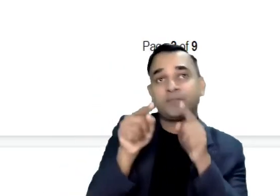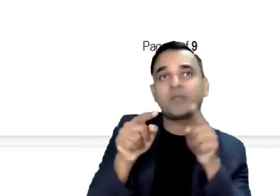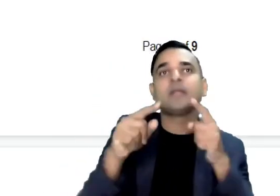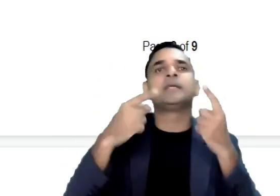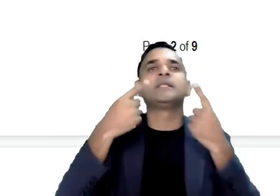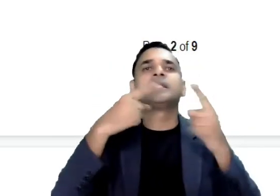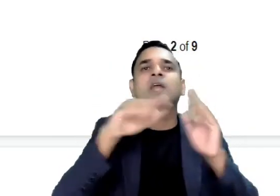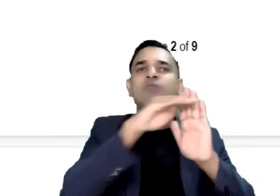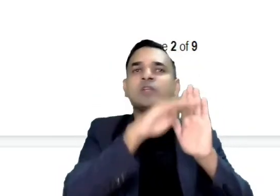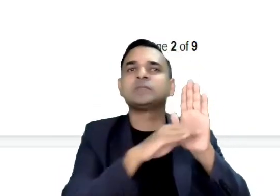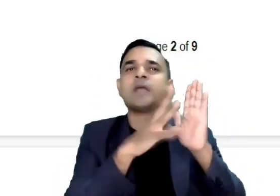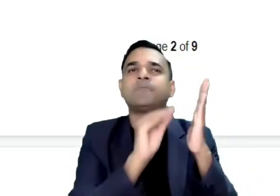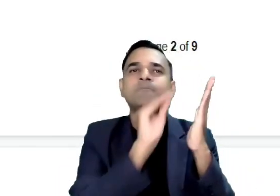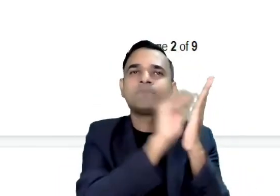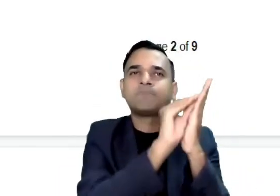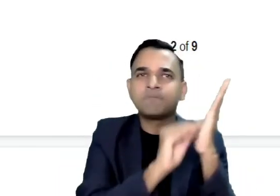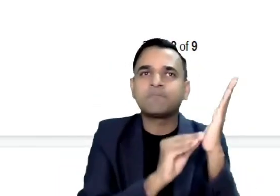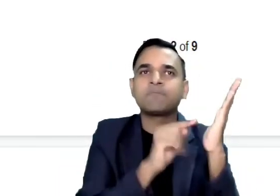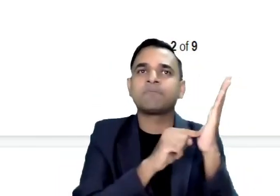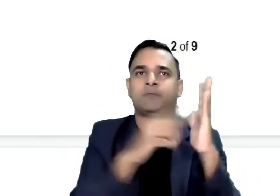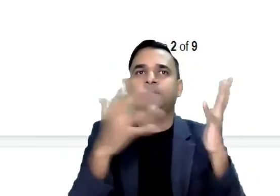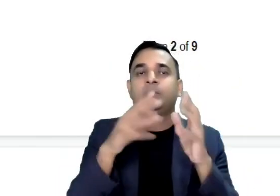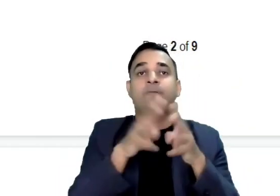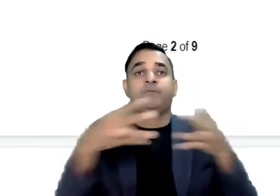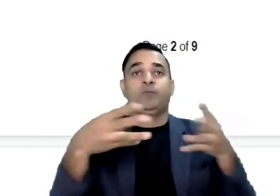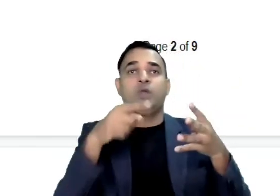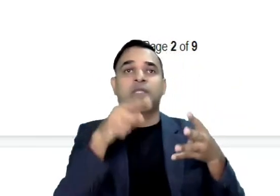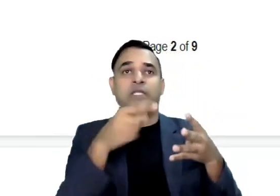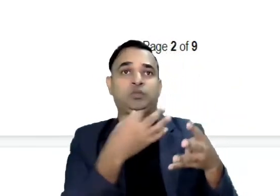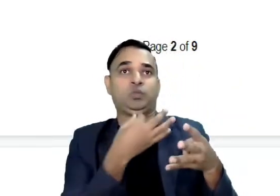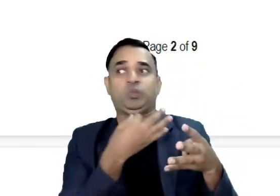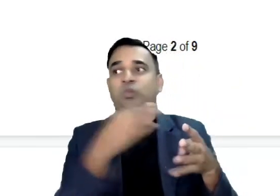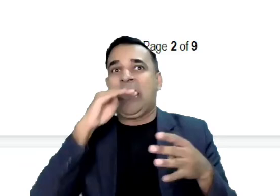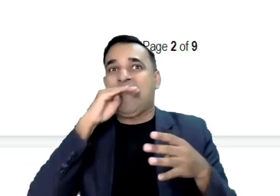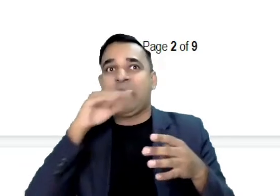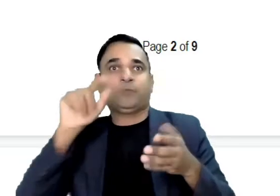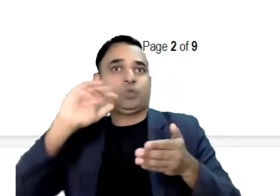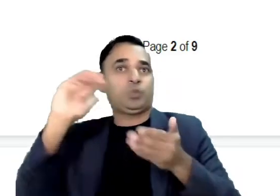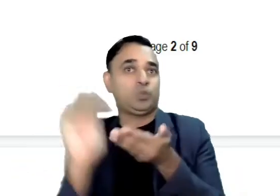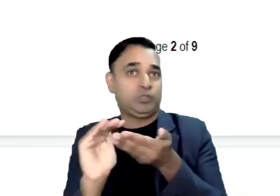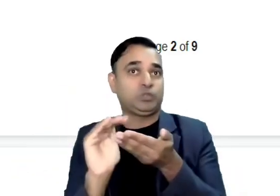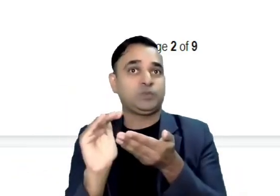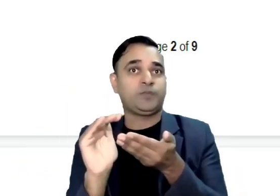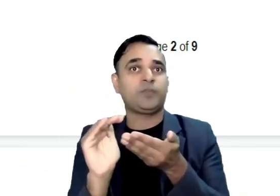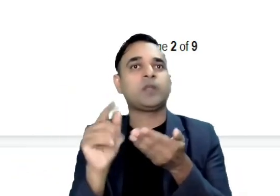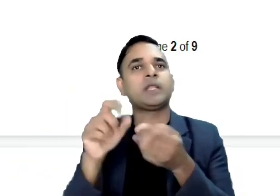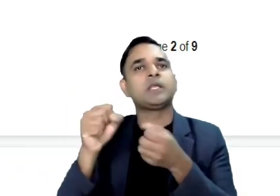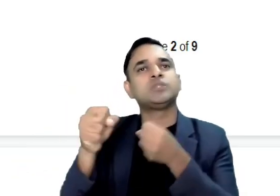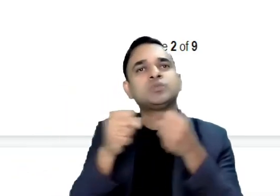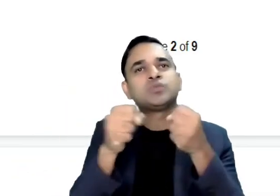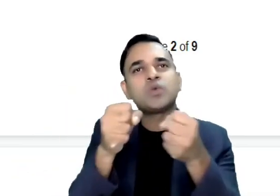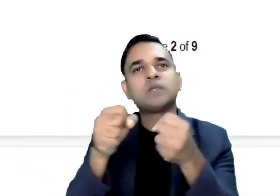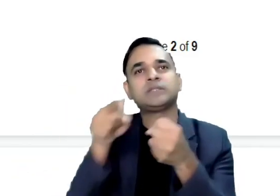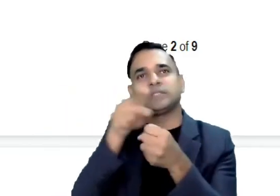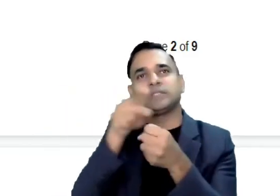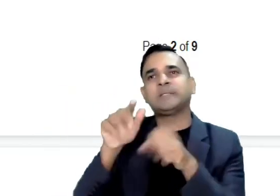multi-hazard, impact-based, and inclusive early warning preparedness for natural hazards.